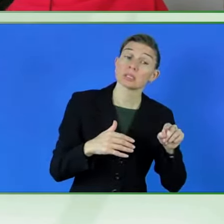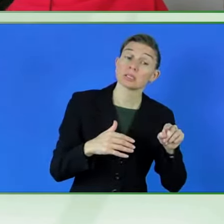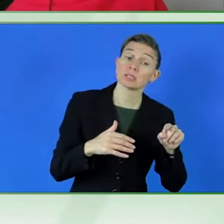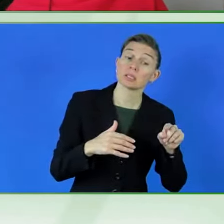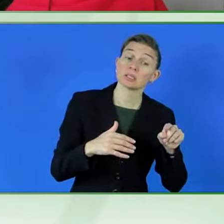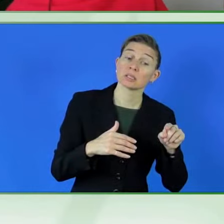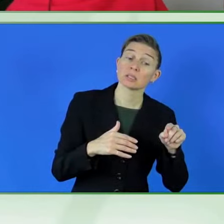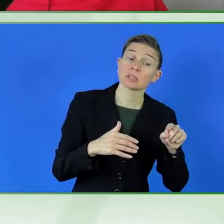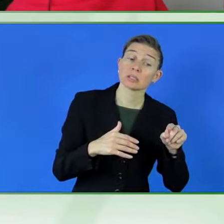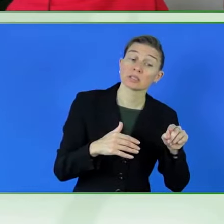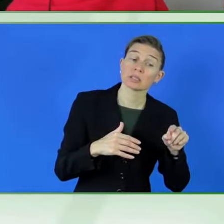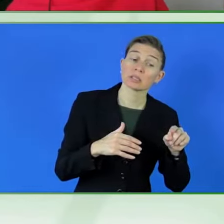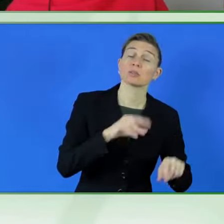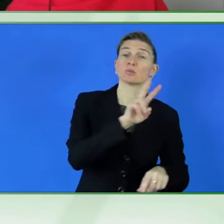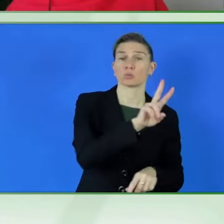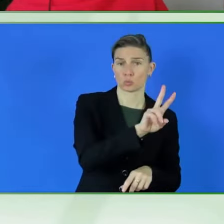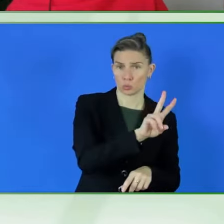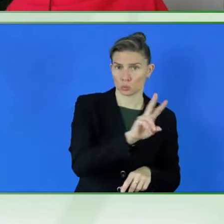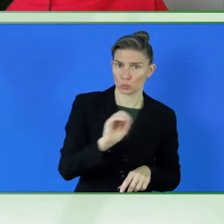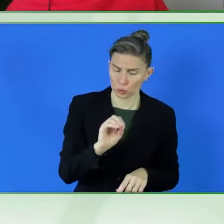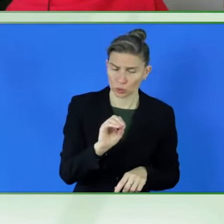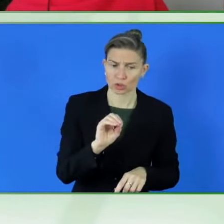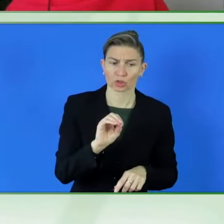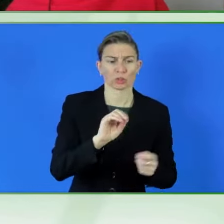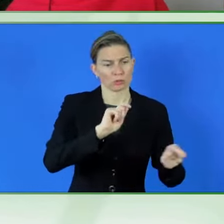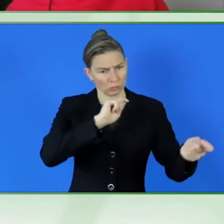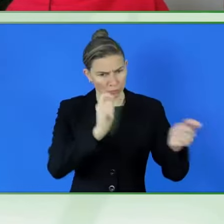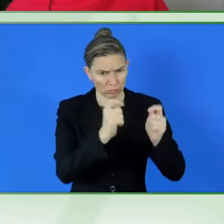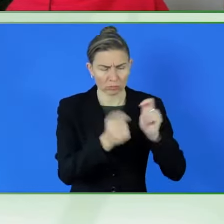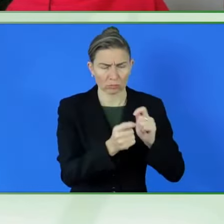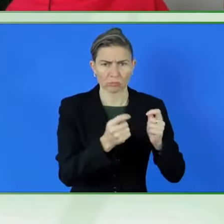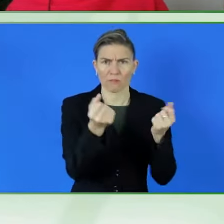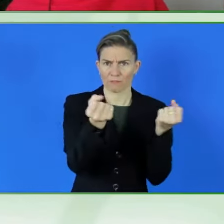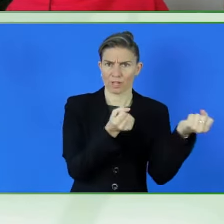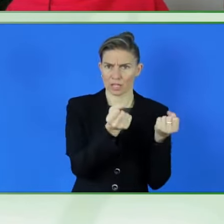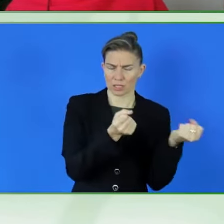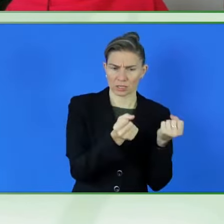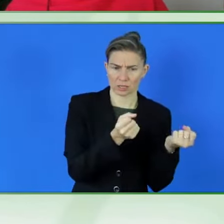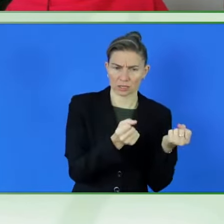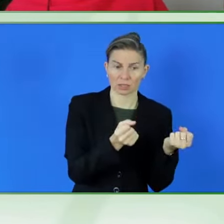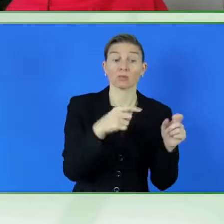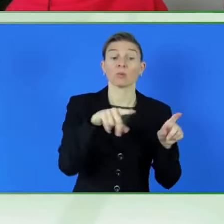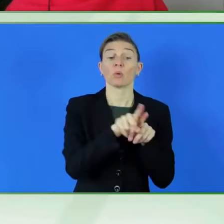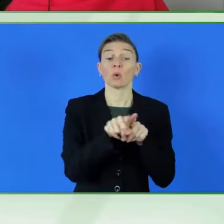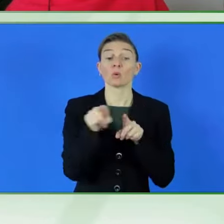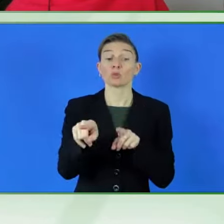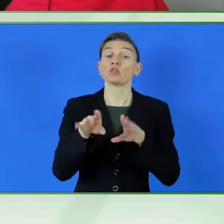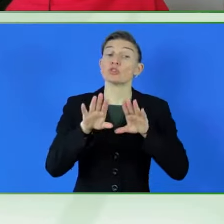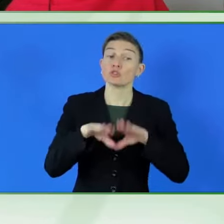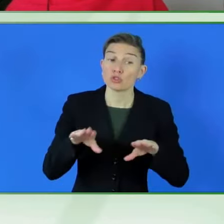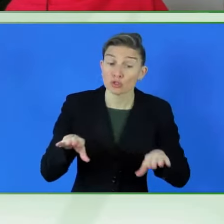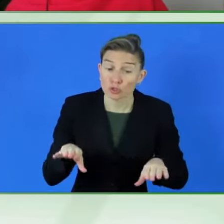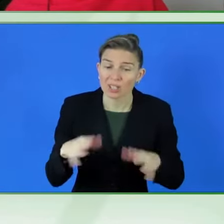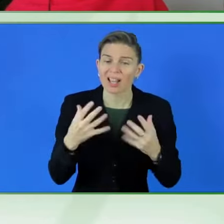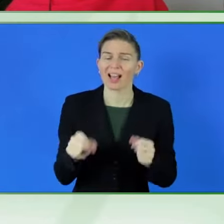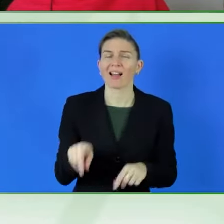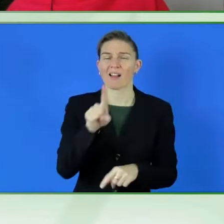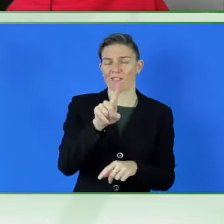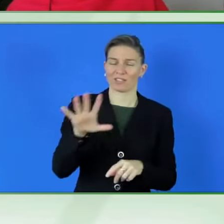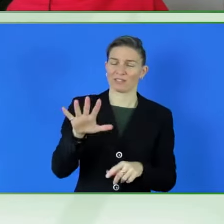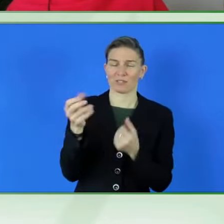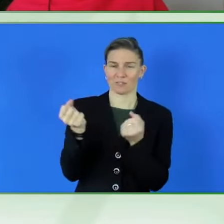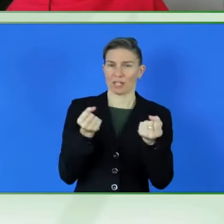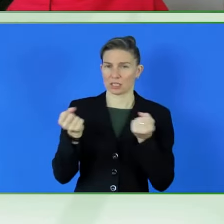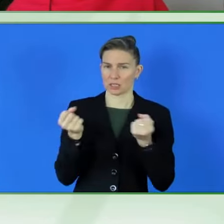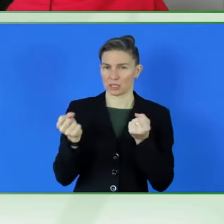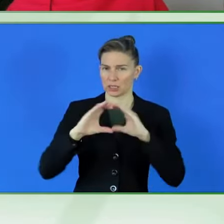adapted vans, and for children by 15 vans. We plan to provide